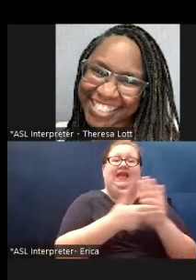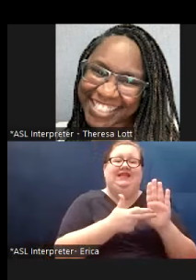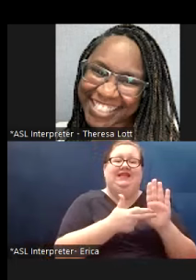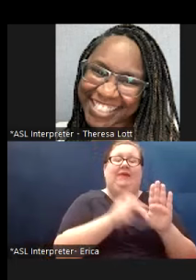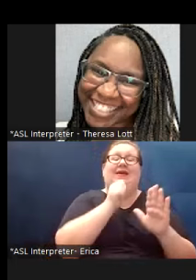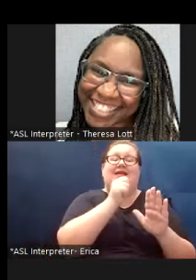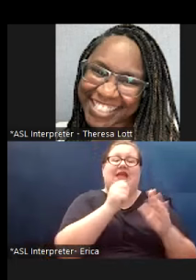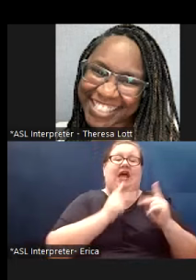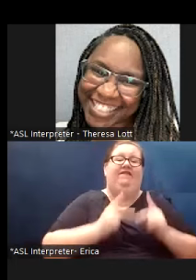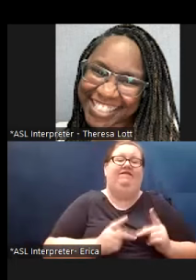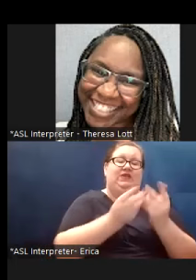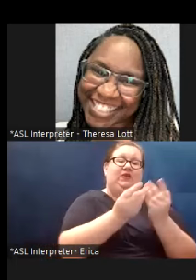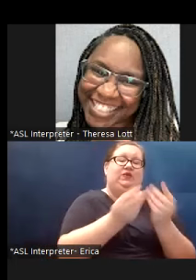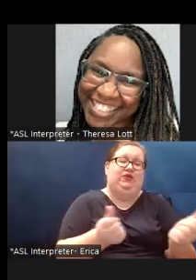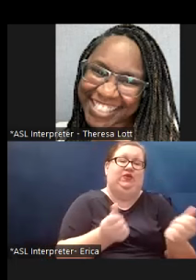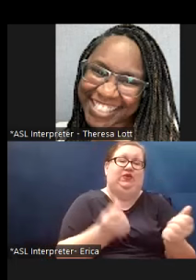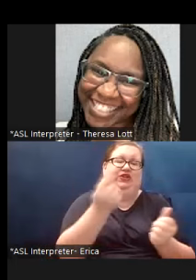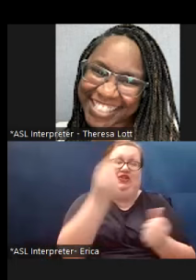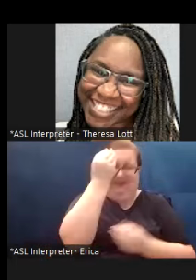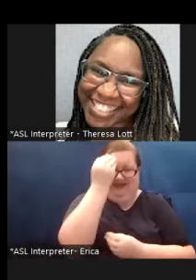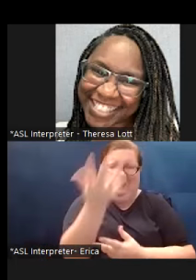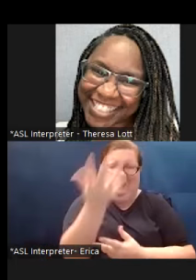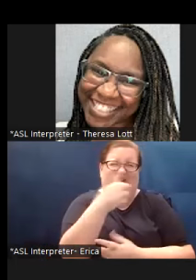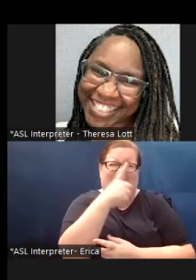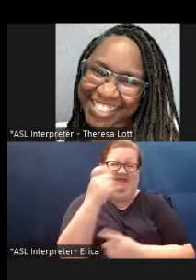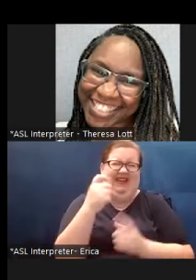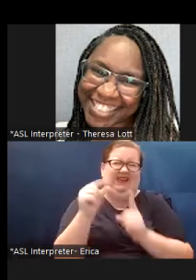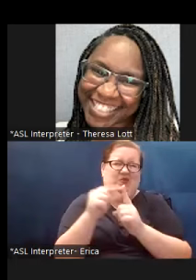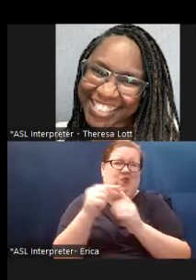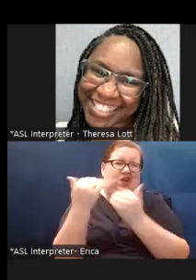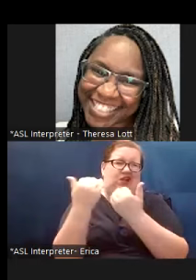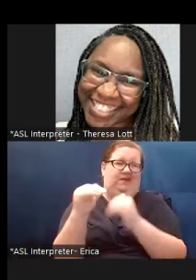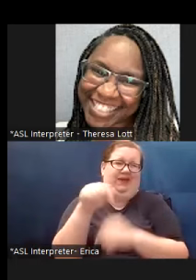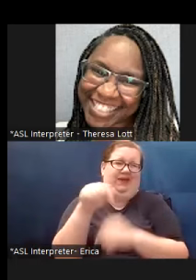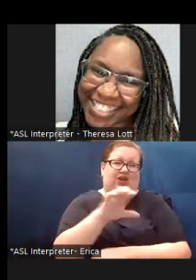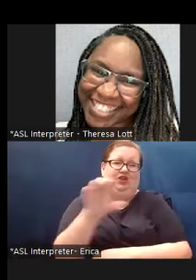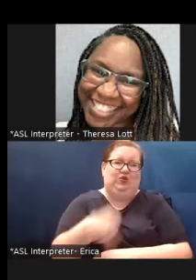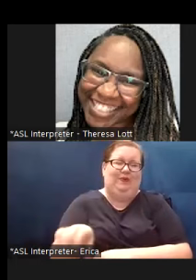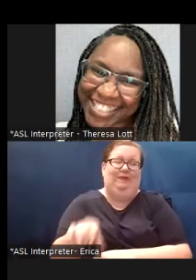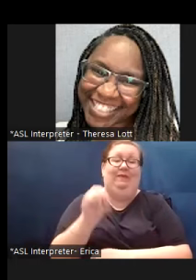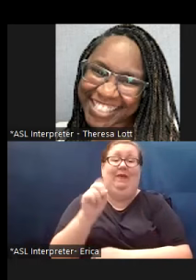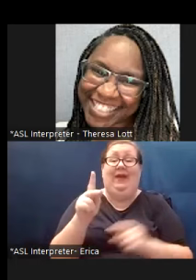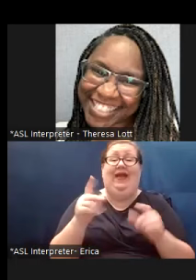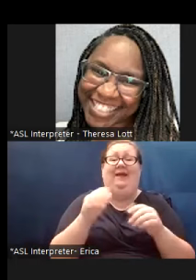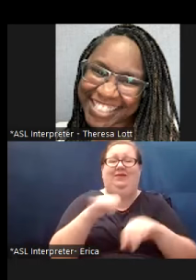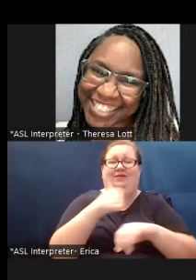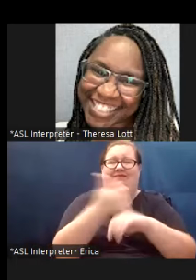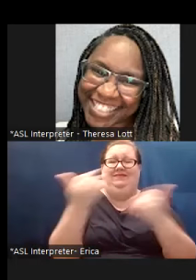solutions just because there are word limits in Zoom. So, all right, I will open them now.